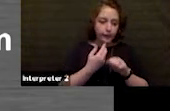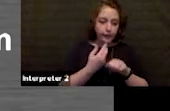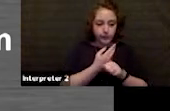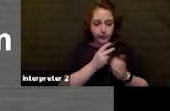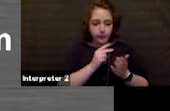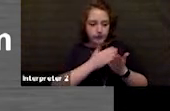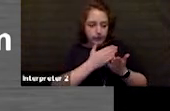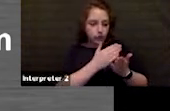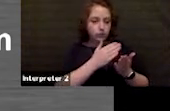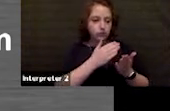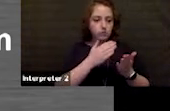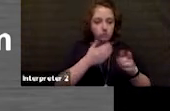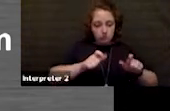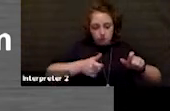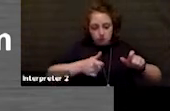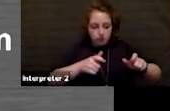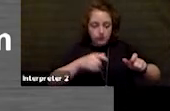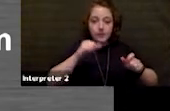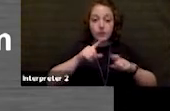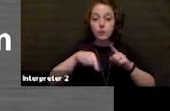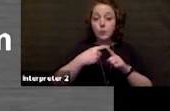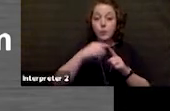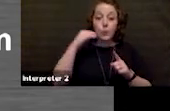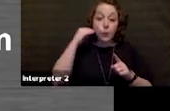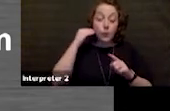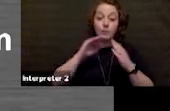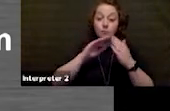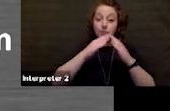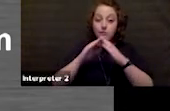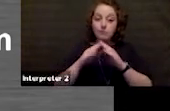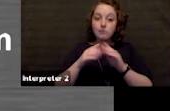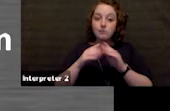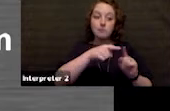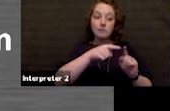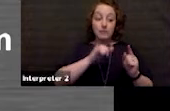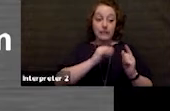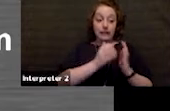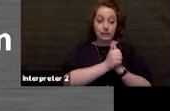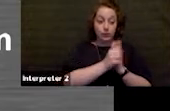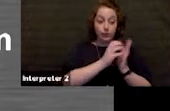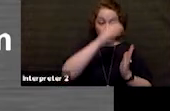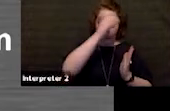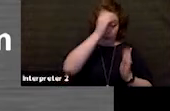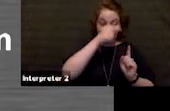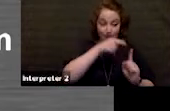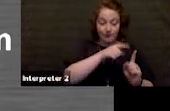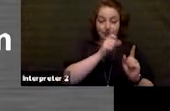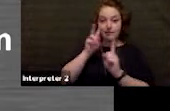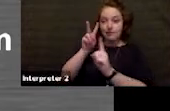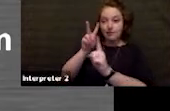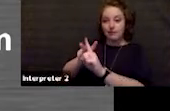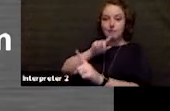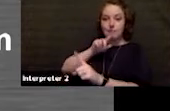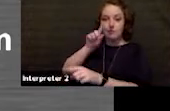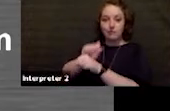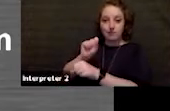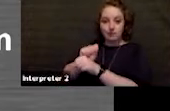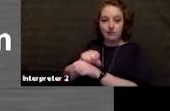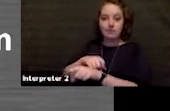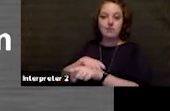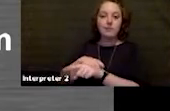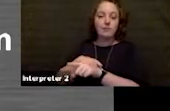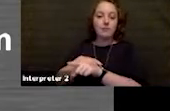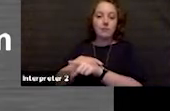when they're in, at home or in the community, they're able to transfer those skills. And I'm told that actually that